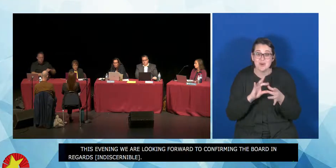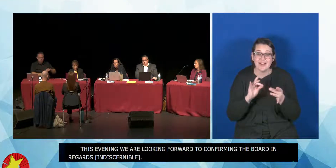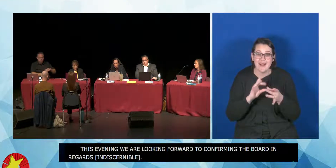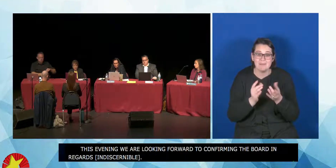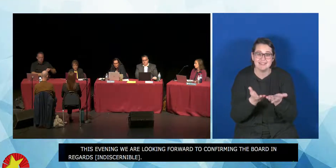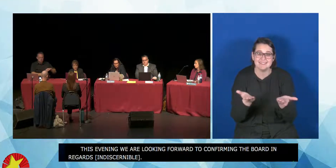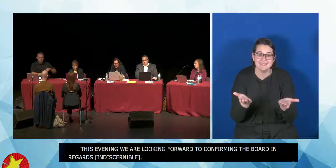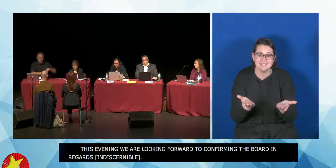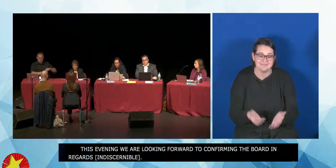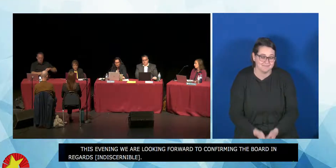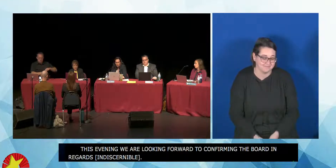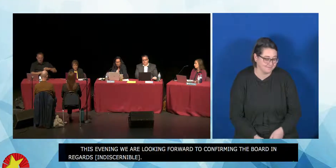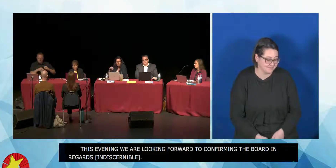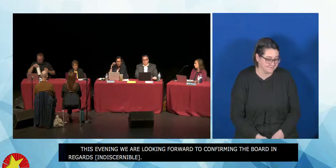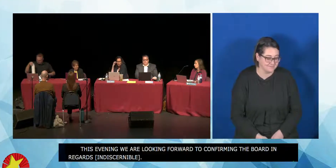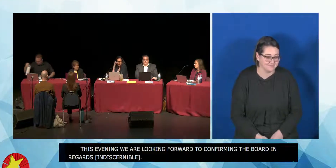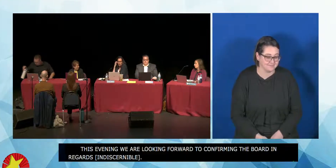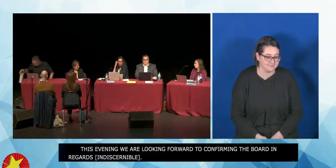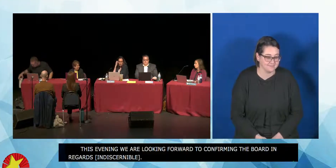have.